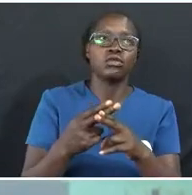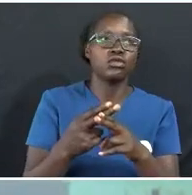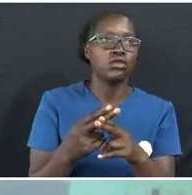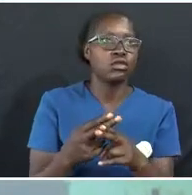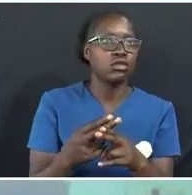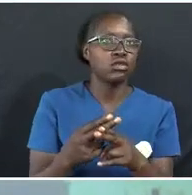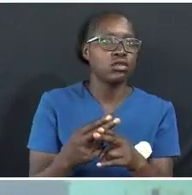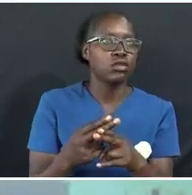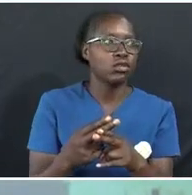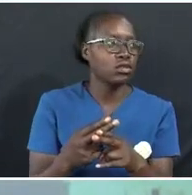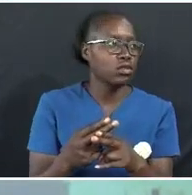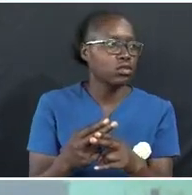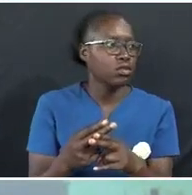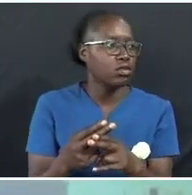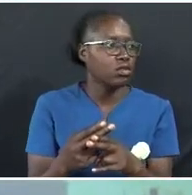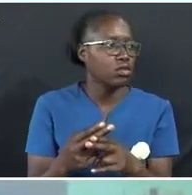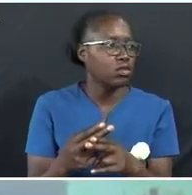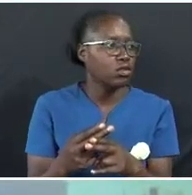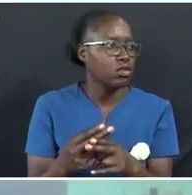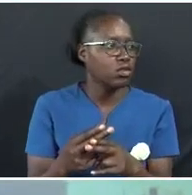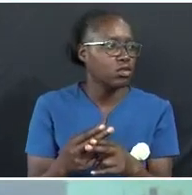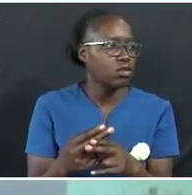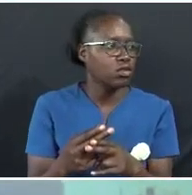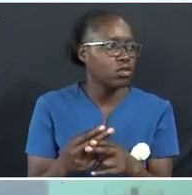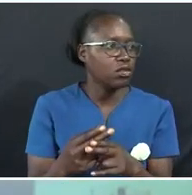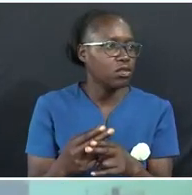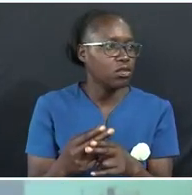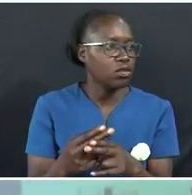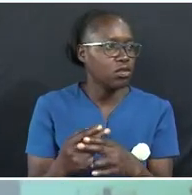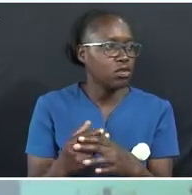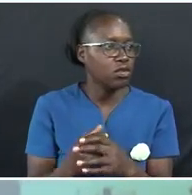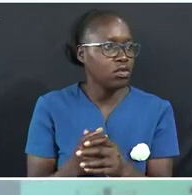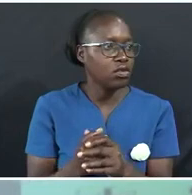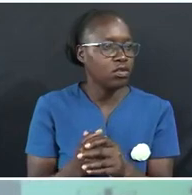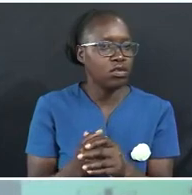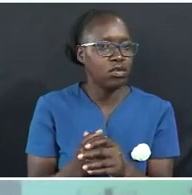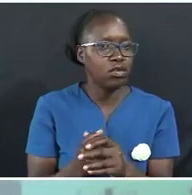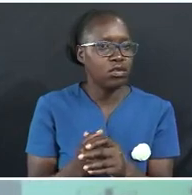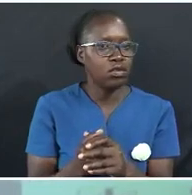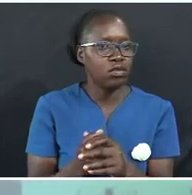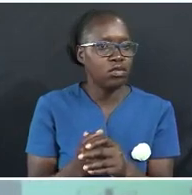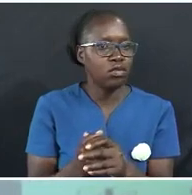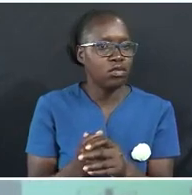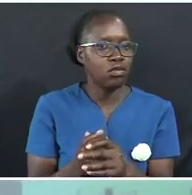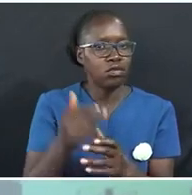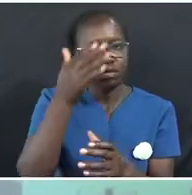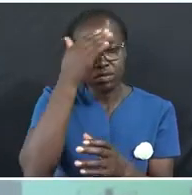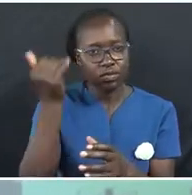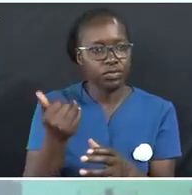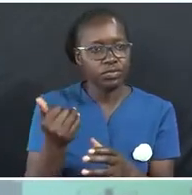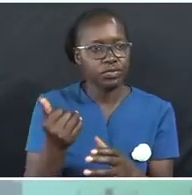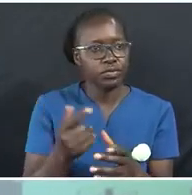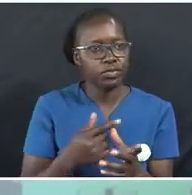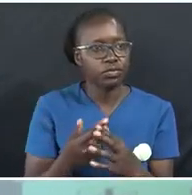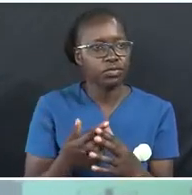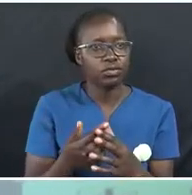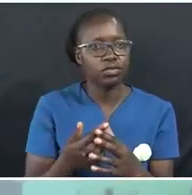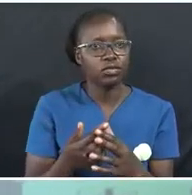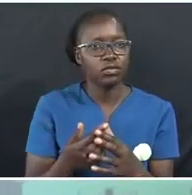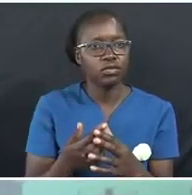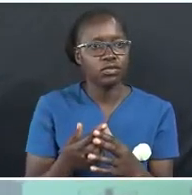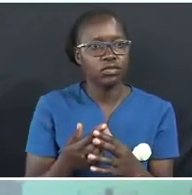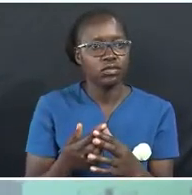And I know even the union president was here and I told you last Sabbath, if you forget, then you must be quick